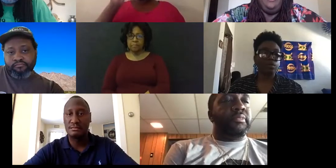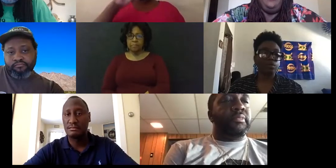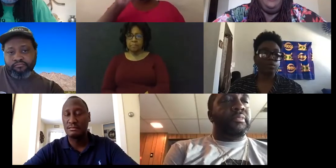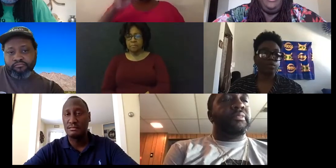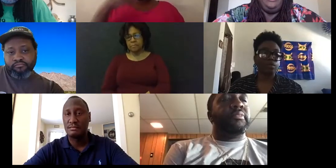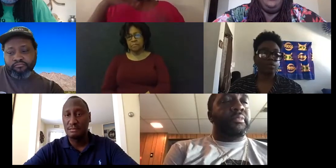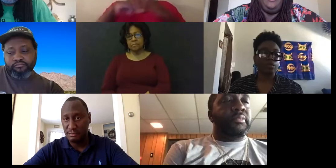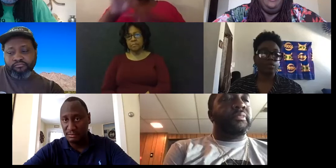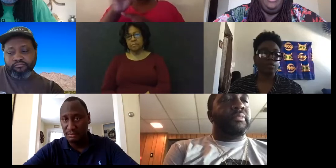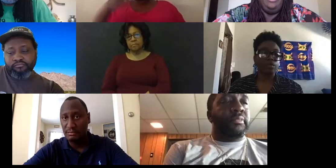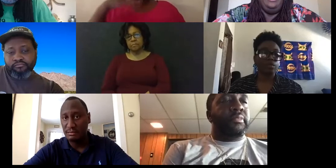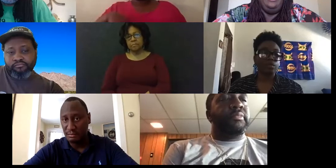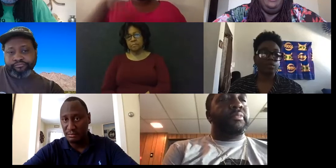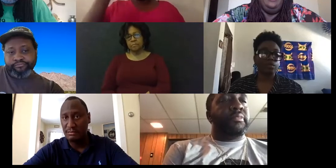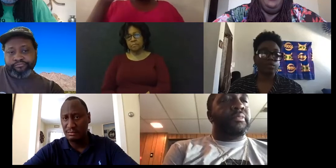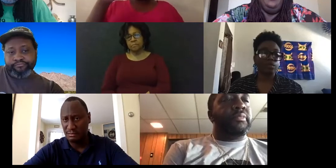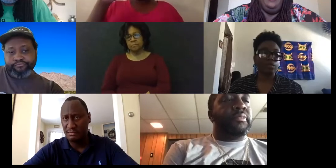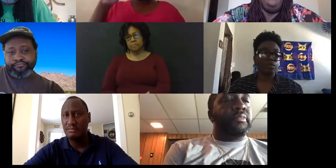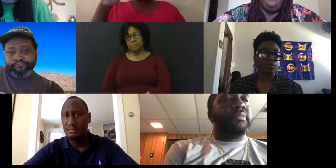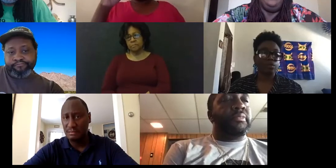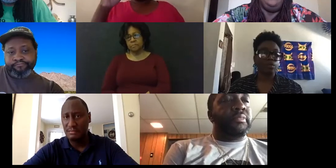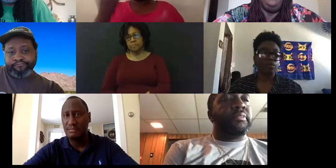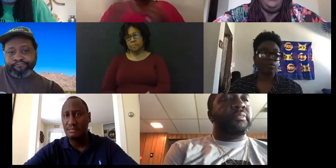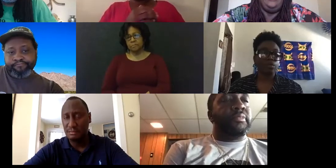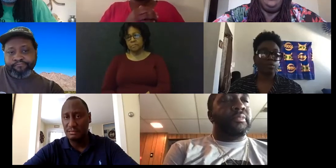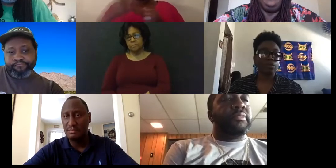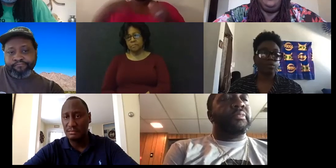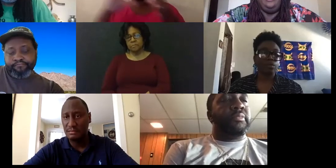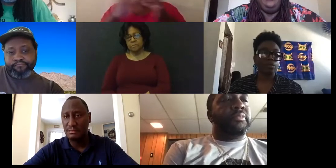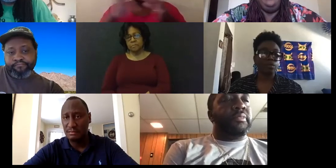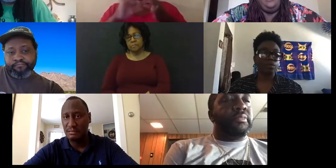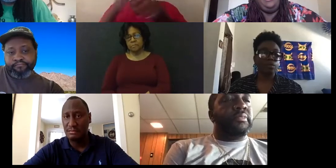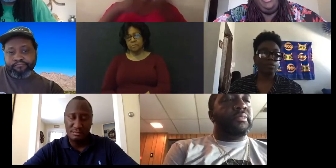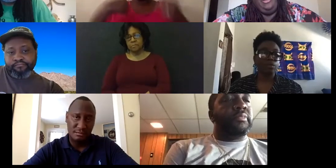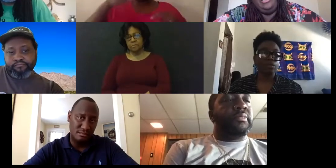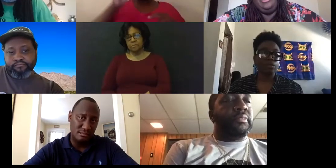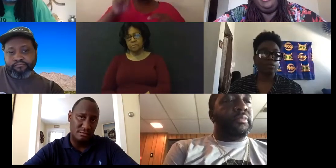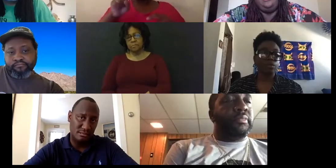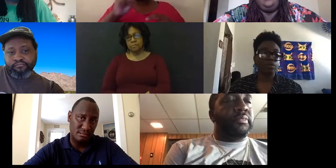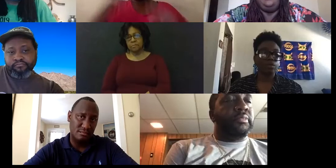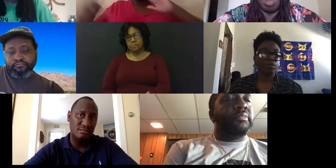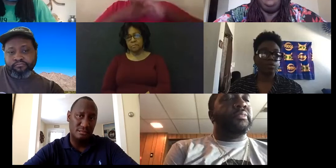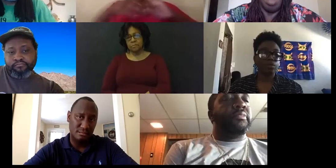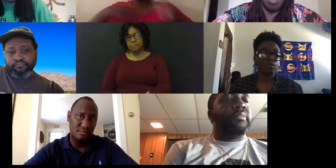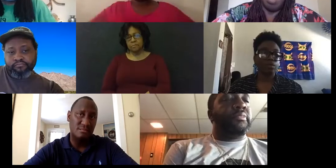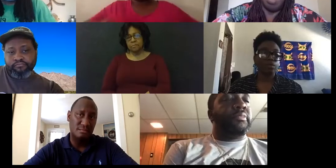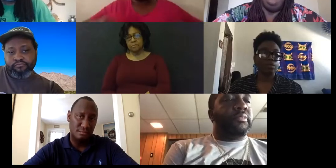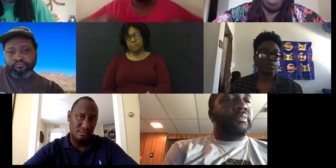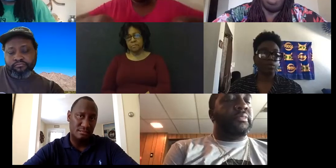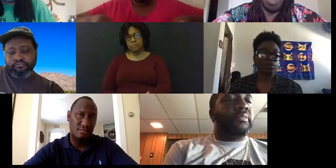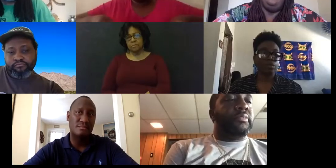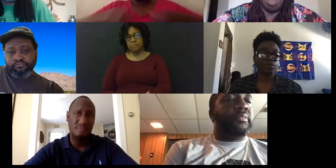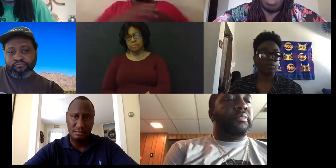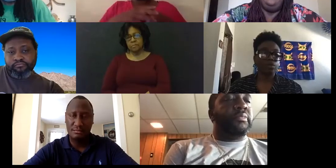and so I've been raised fairly well versed in what I need to do to hide my crutches, lessen the